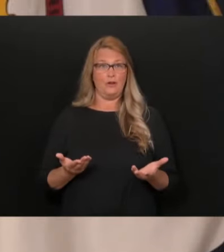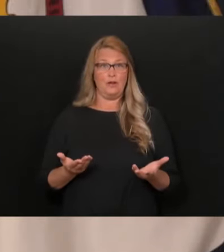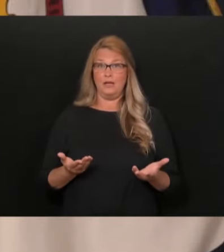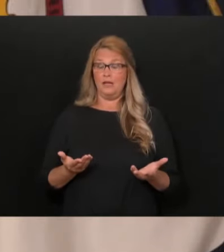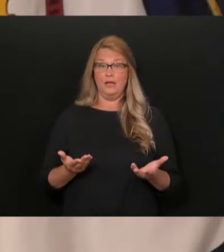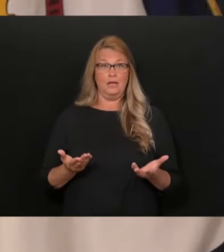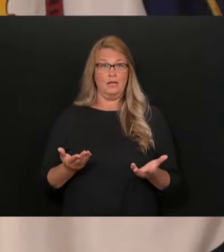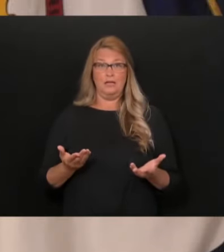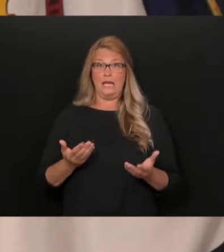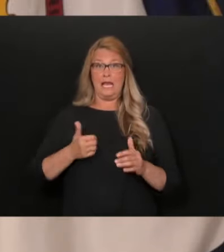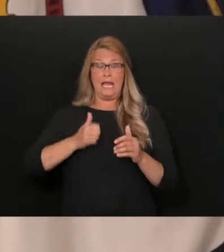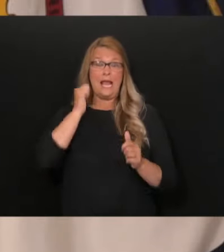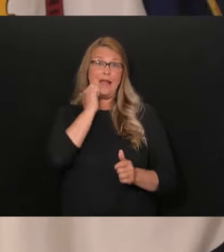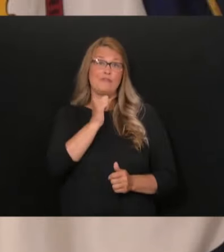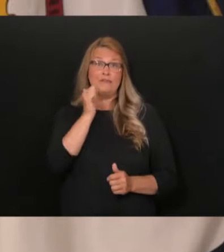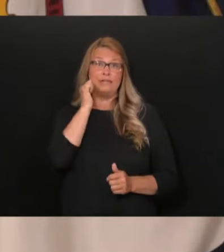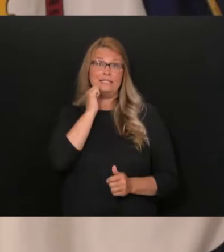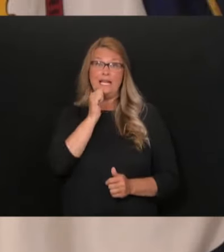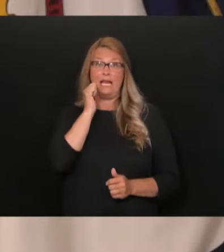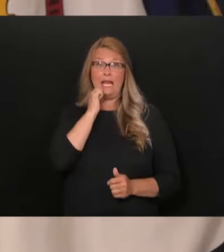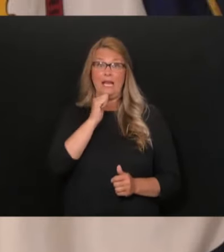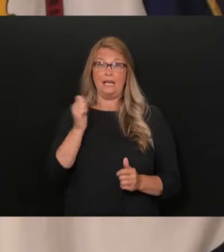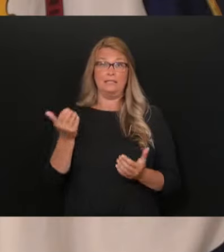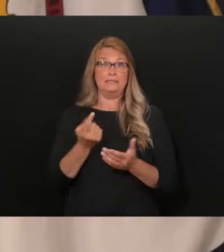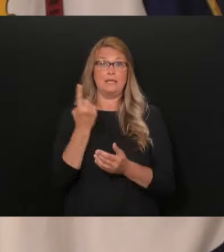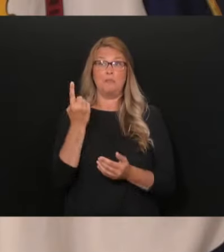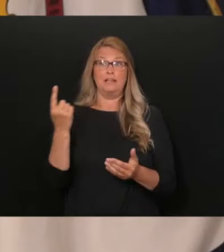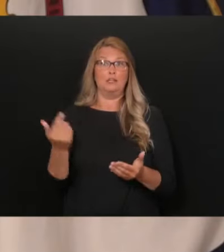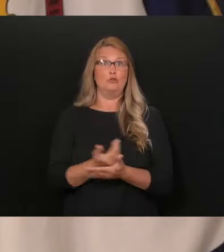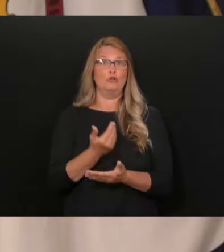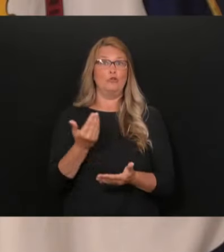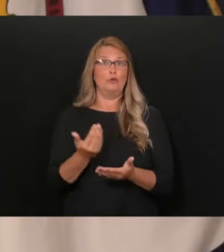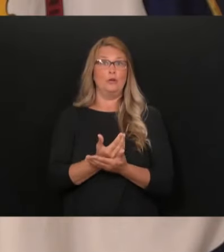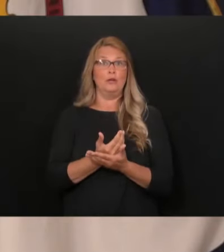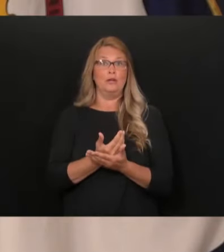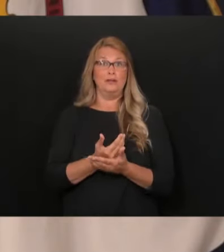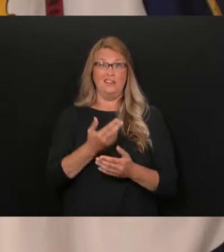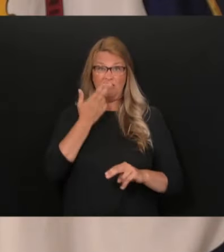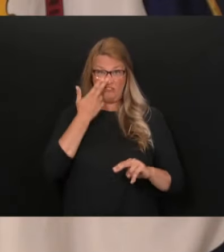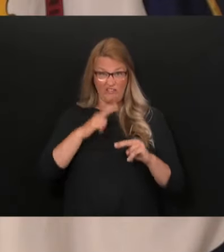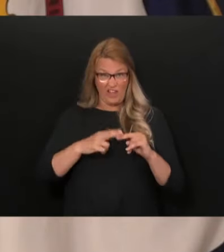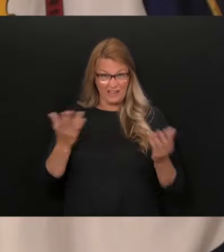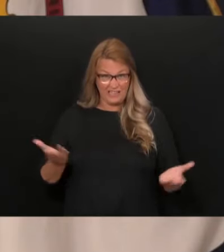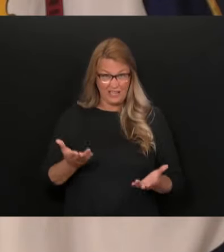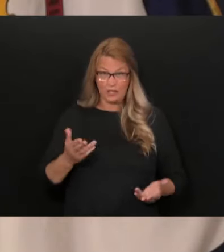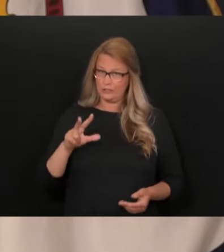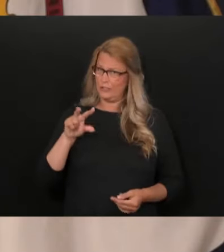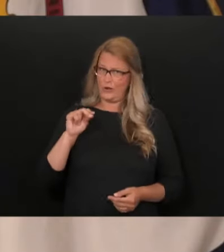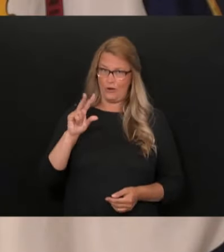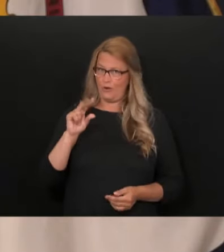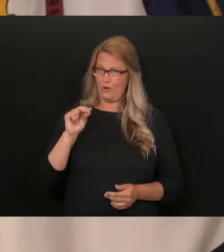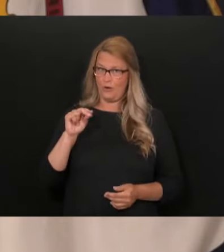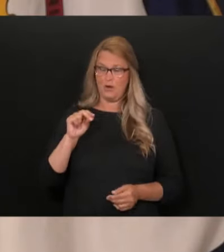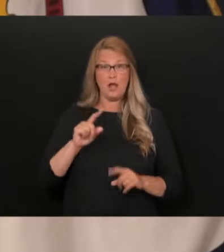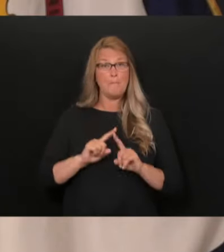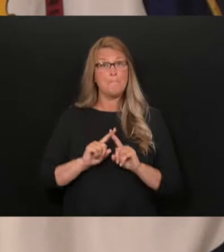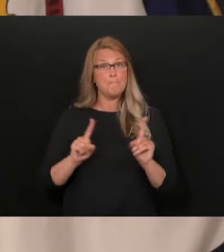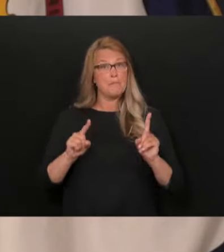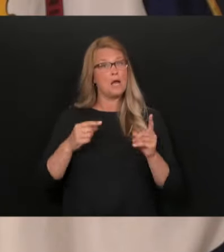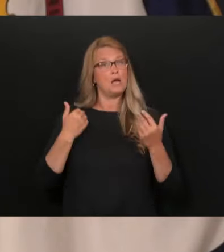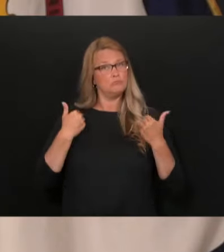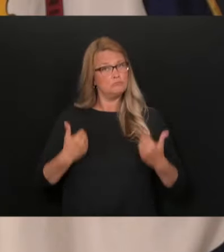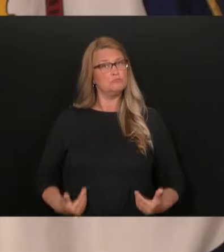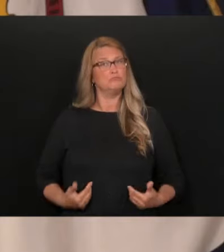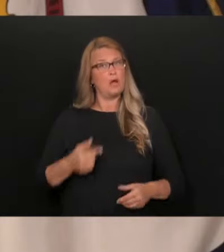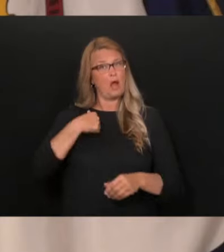playbook, it's surely not been any fun, but at the same time, it's an honor to be